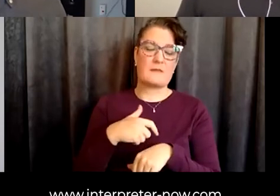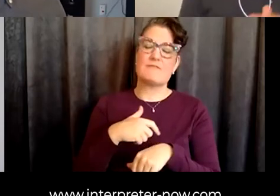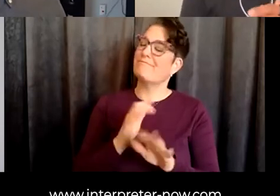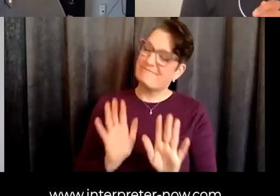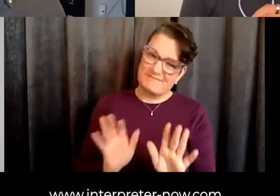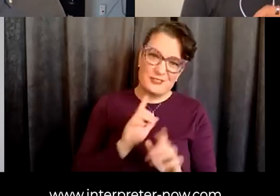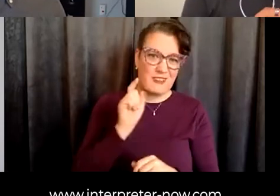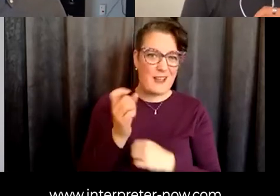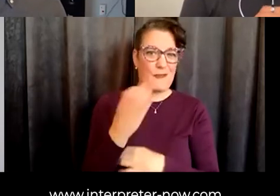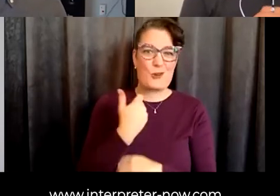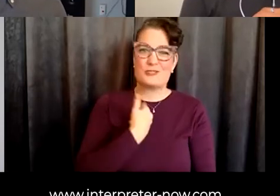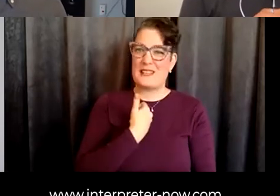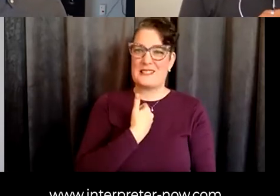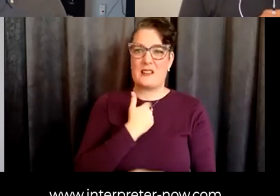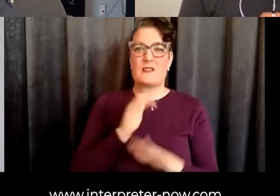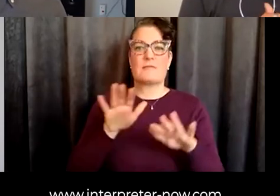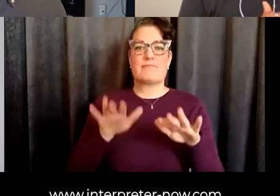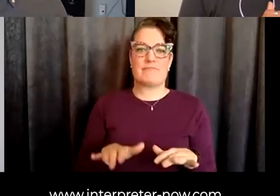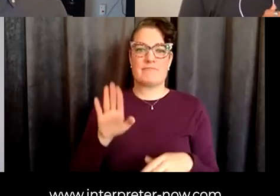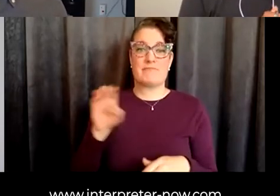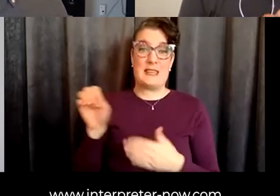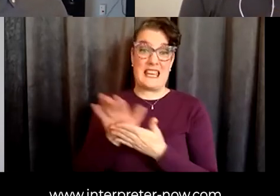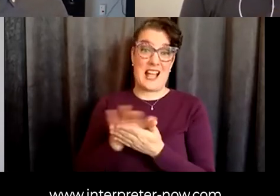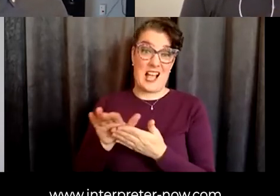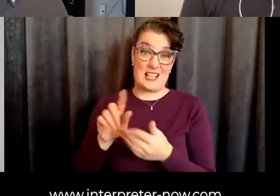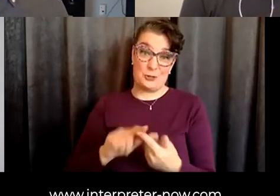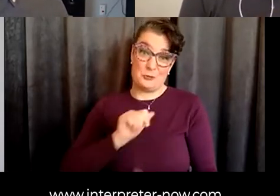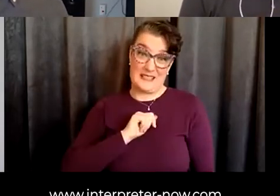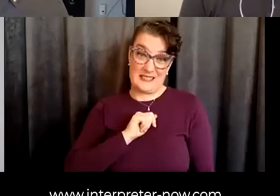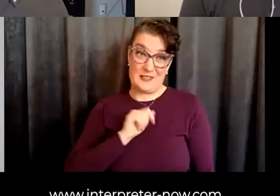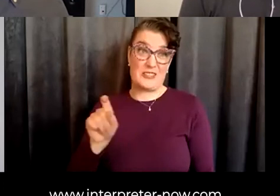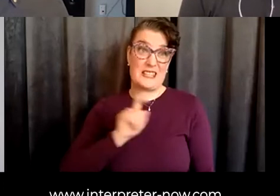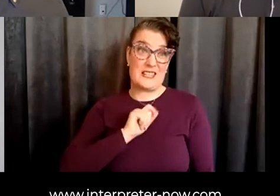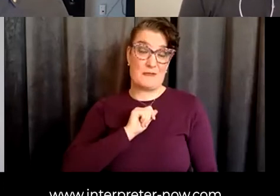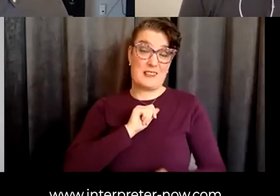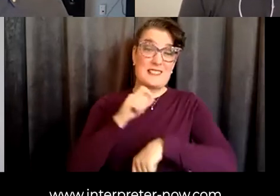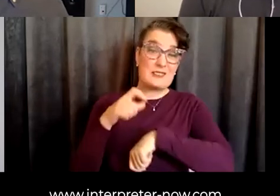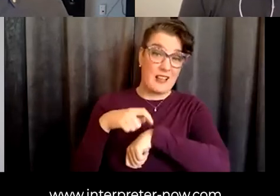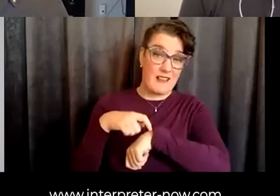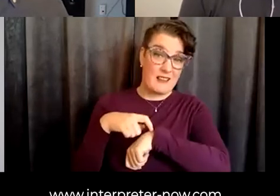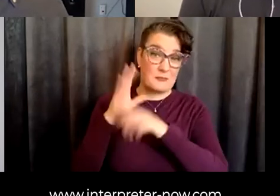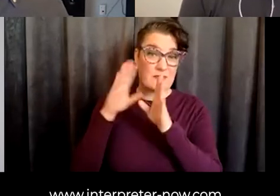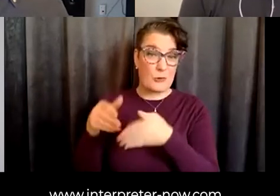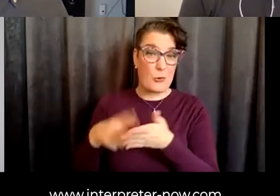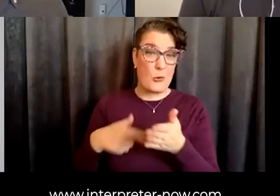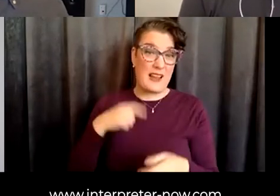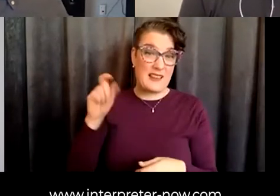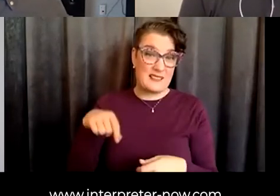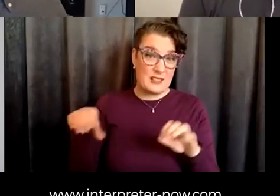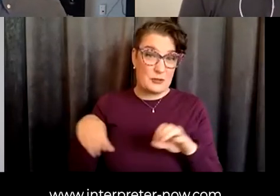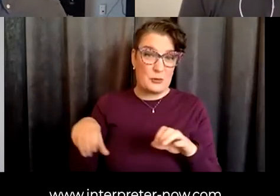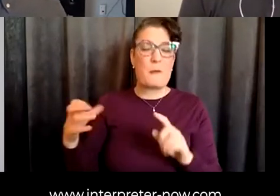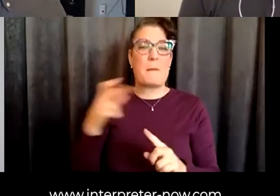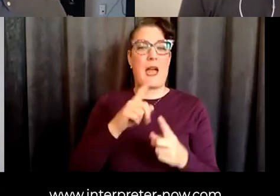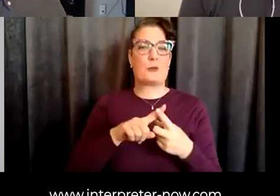myself to be kind to myself and to give myself time to do what I needed to do to get back to being a better version of